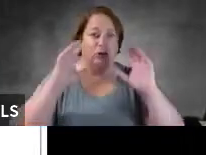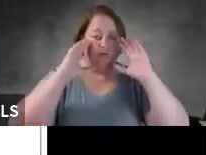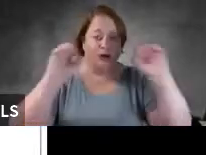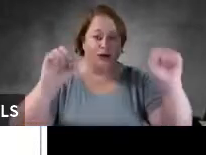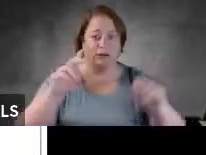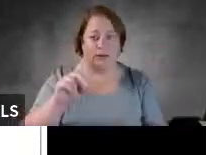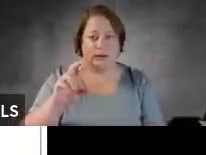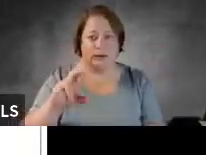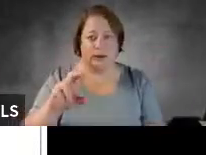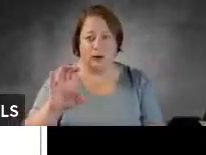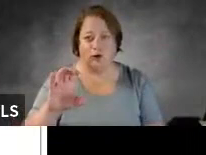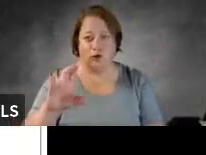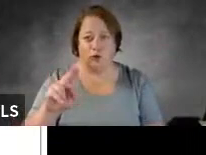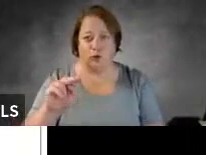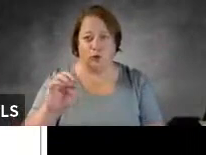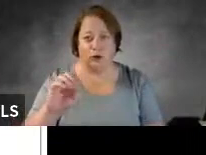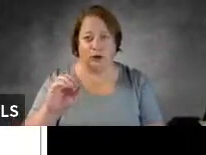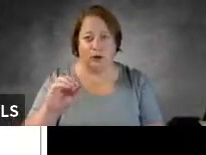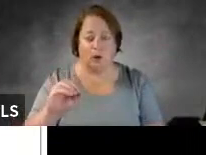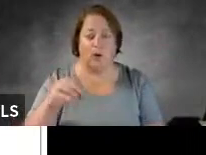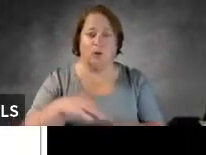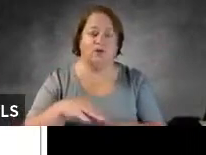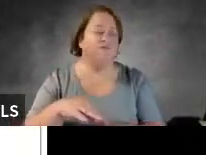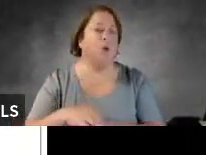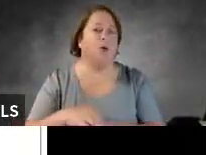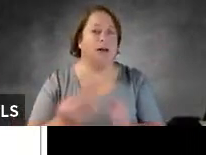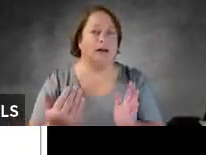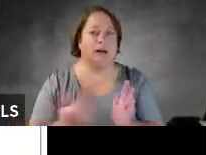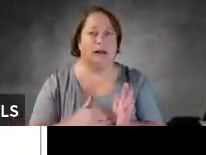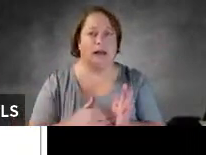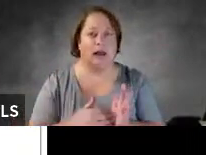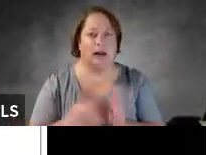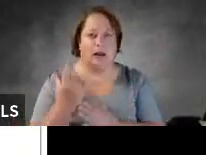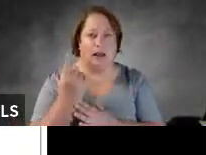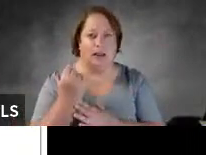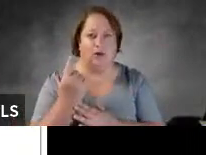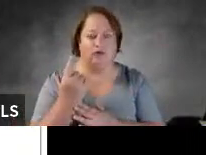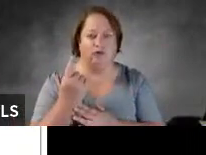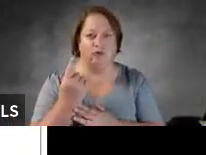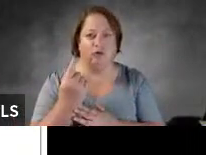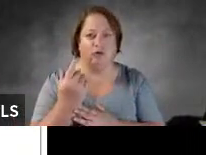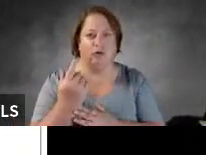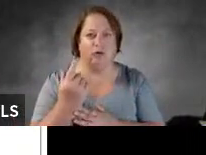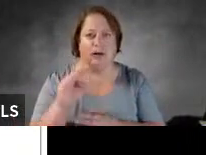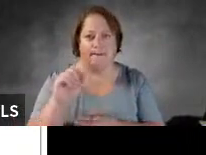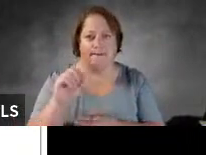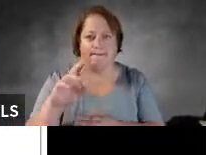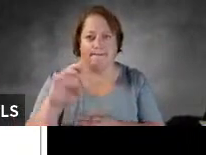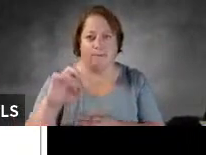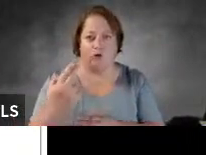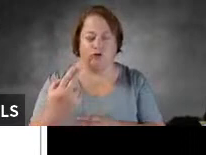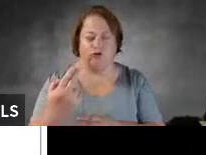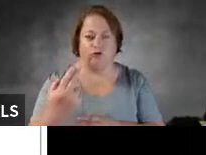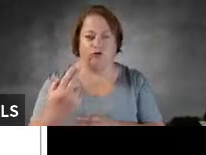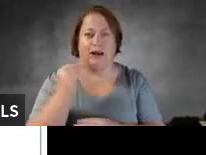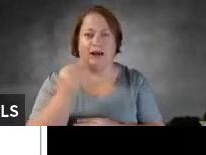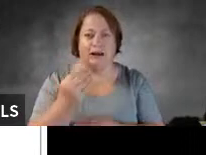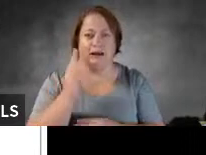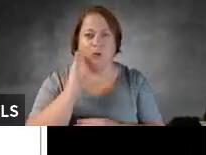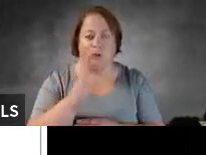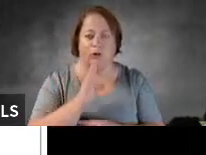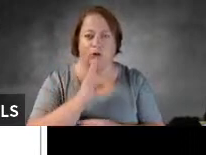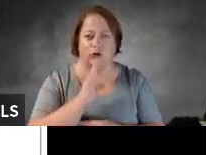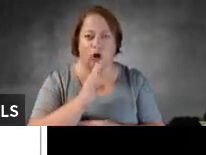Dr. Cuneo. He was voted in again last year and last March, and he will talk to